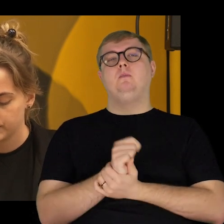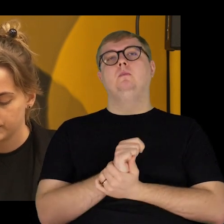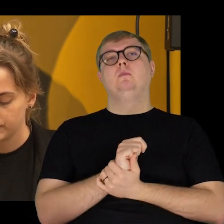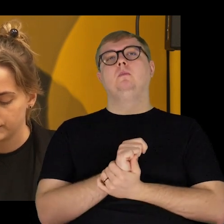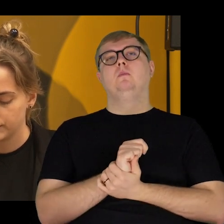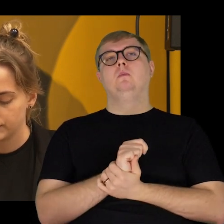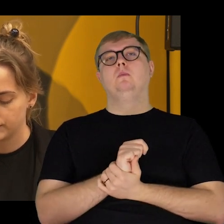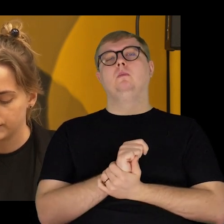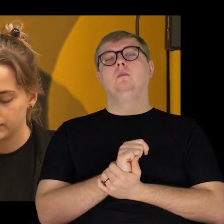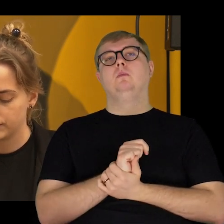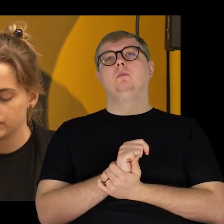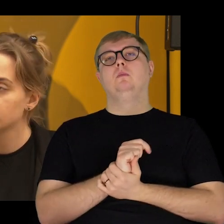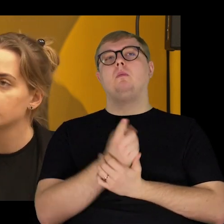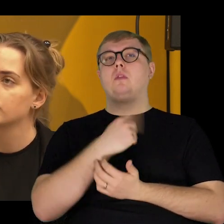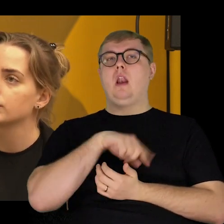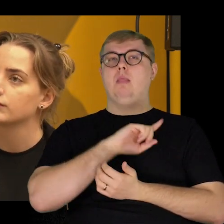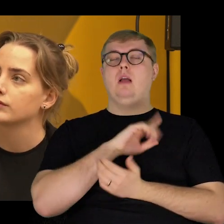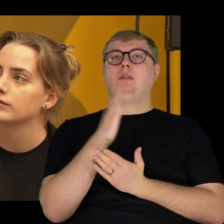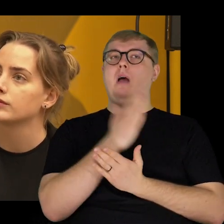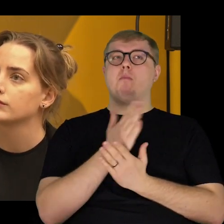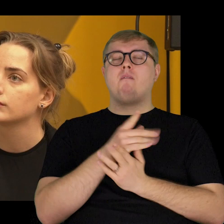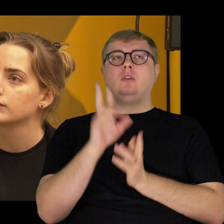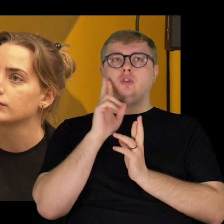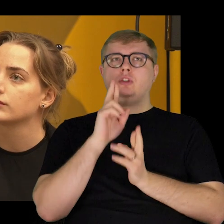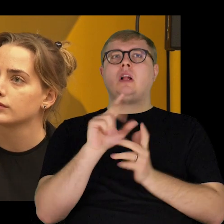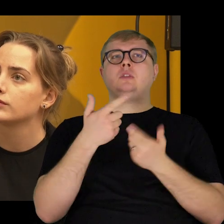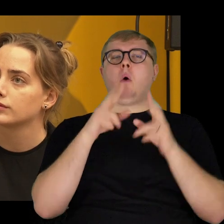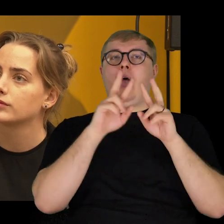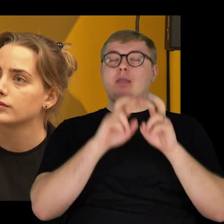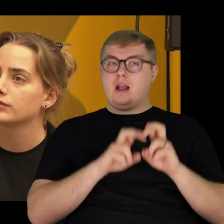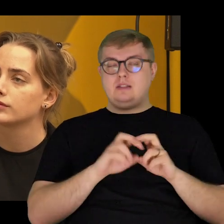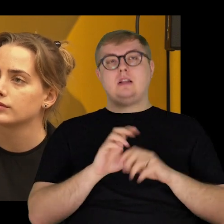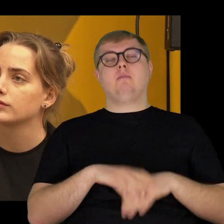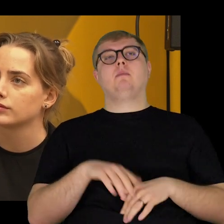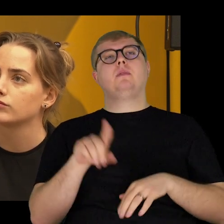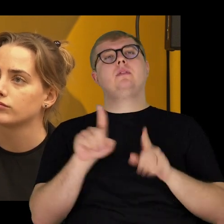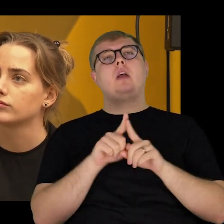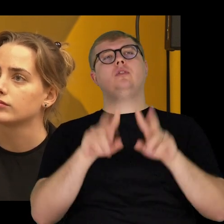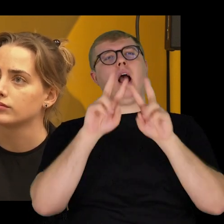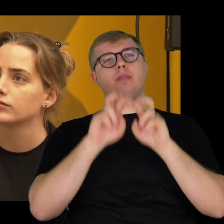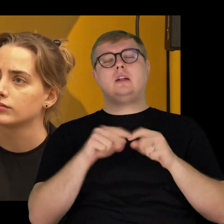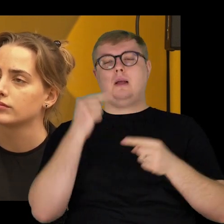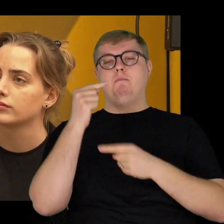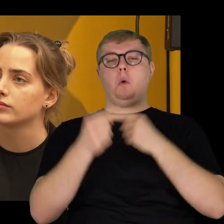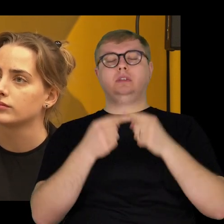is actually an analytical and interpretative process in order to produce knowledge on,